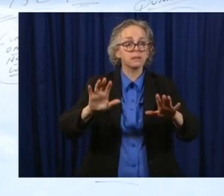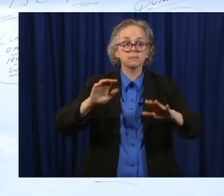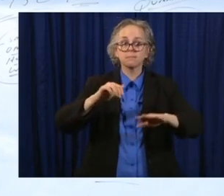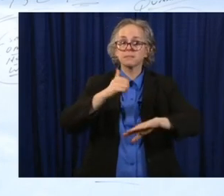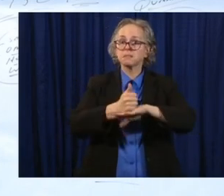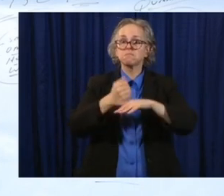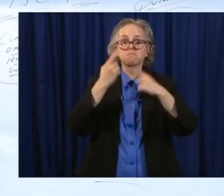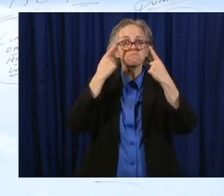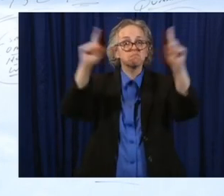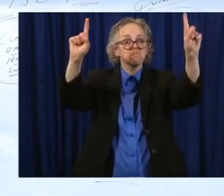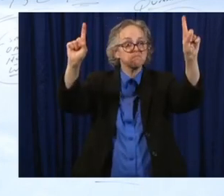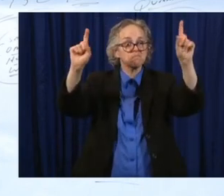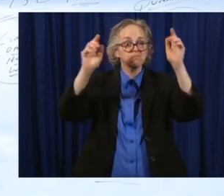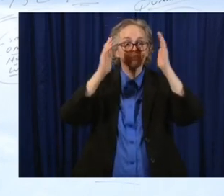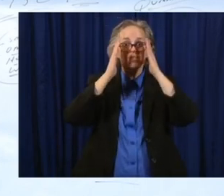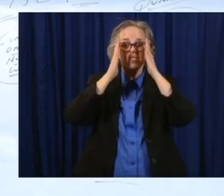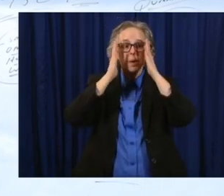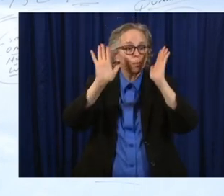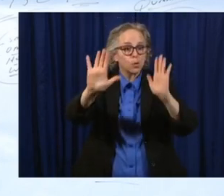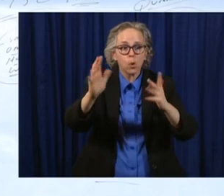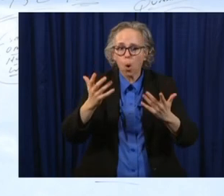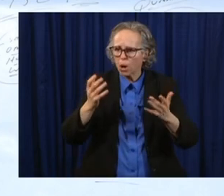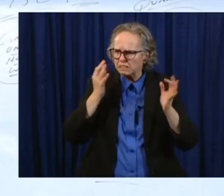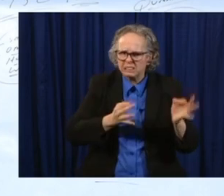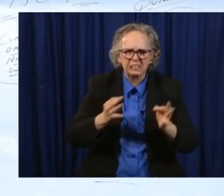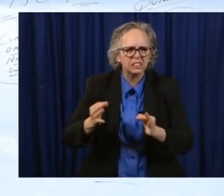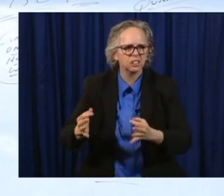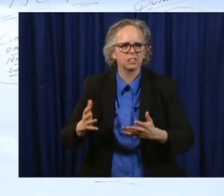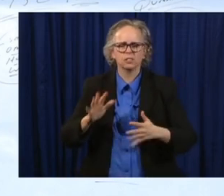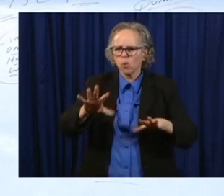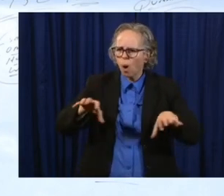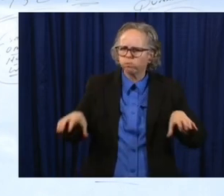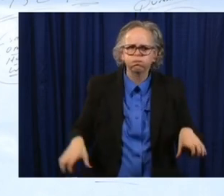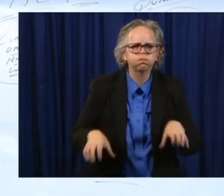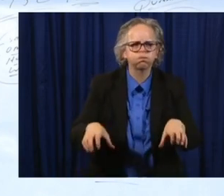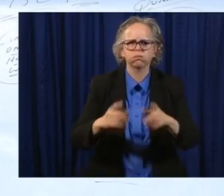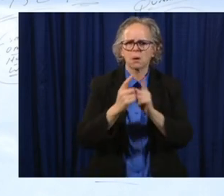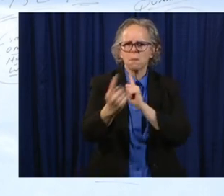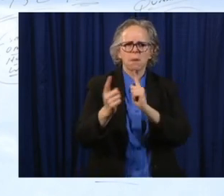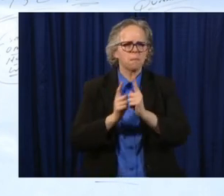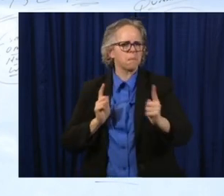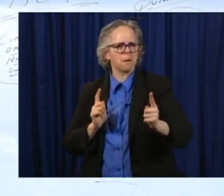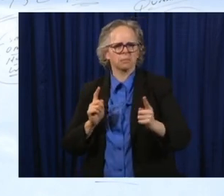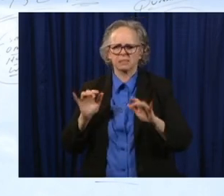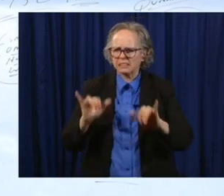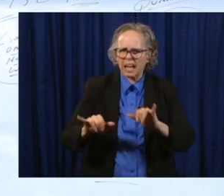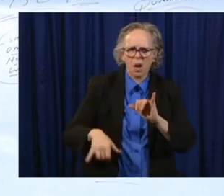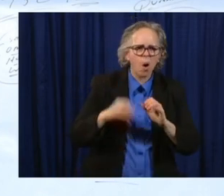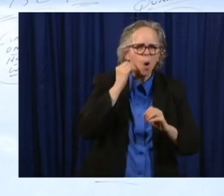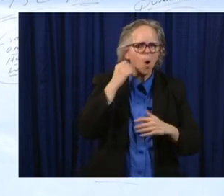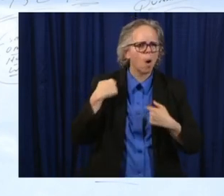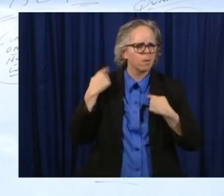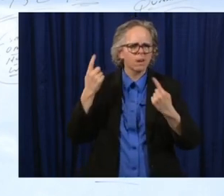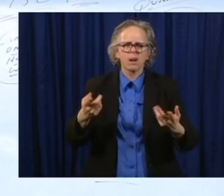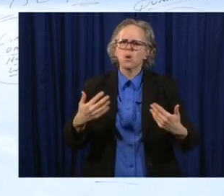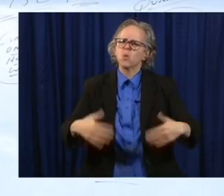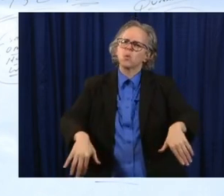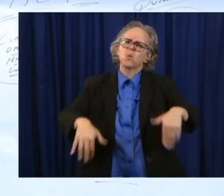their really strong efforts in staying home, strong efforts in social